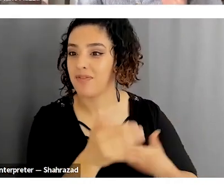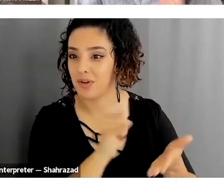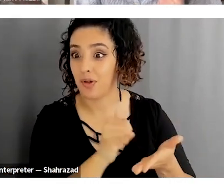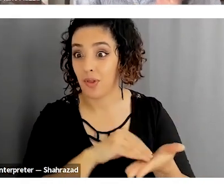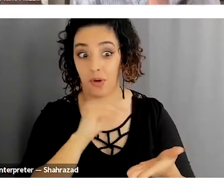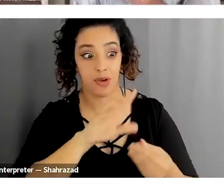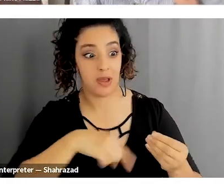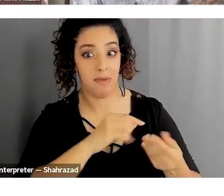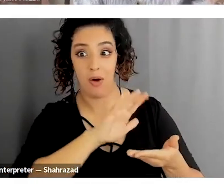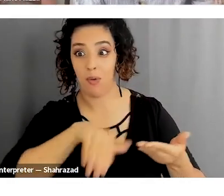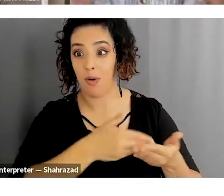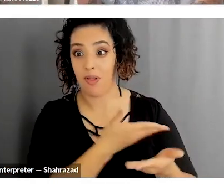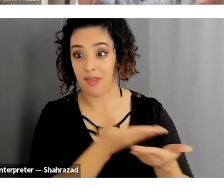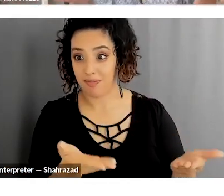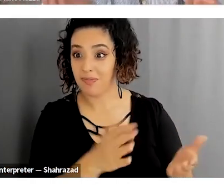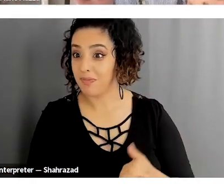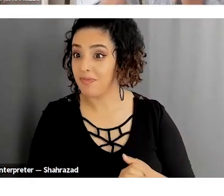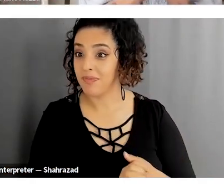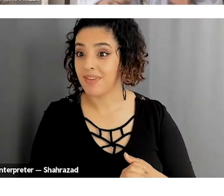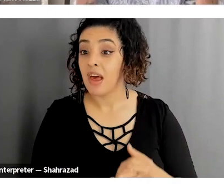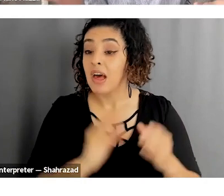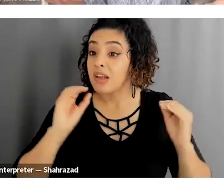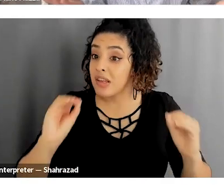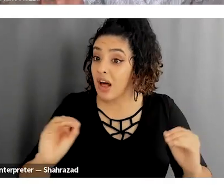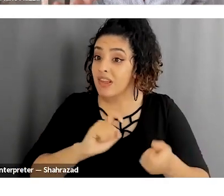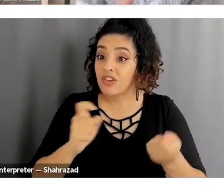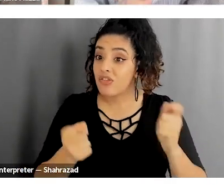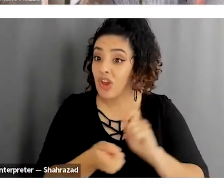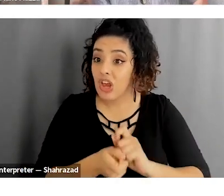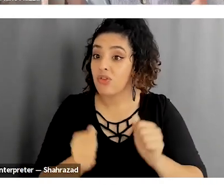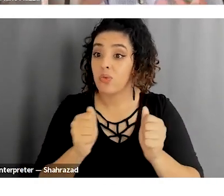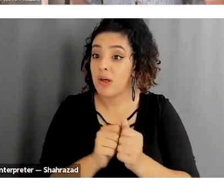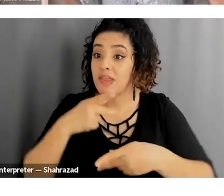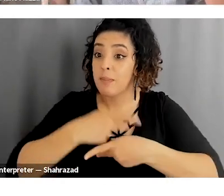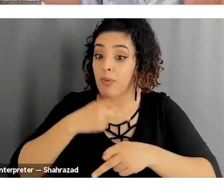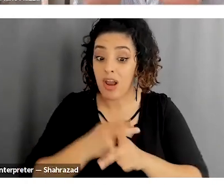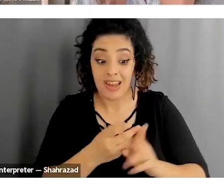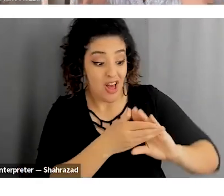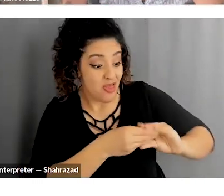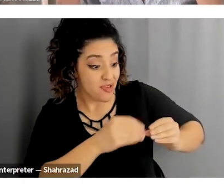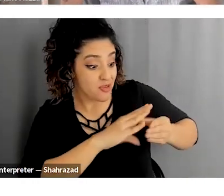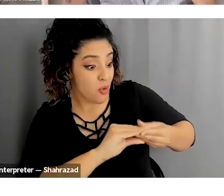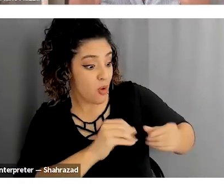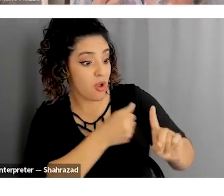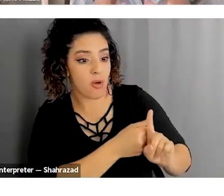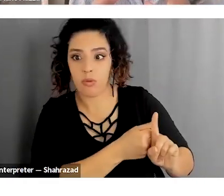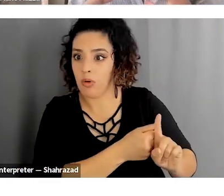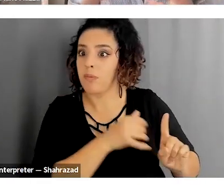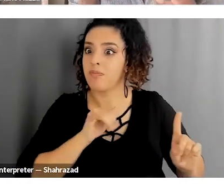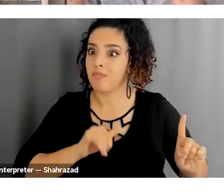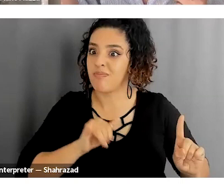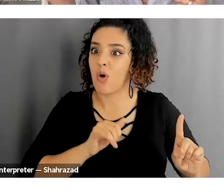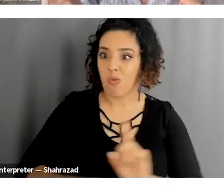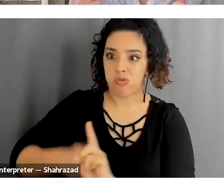Nothing changed in the product. It was the story. The storytelling really has a capacity